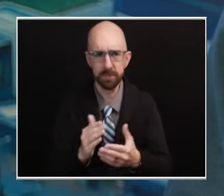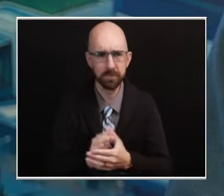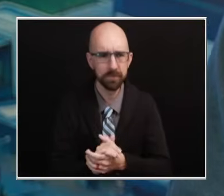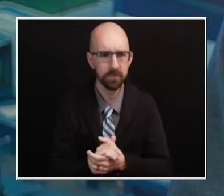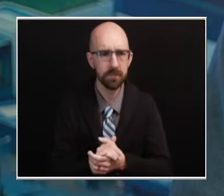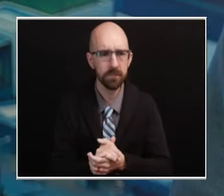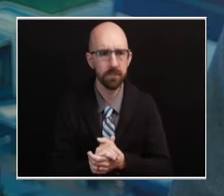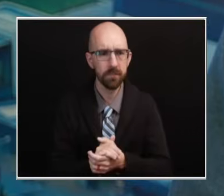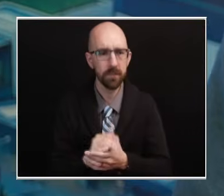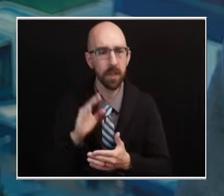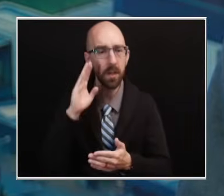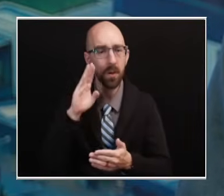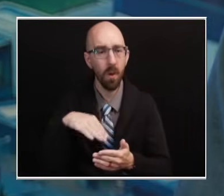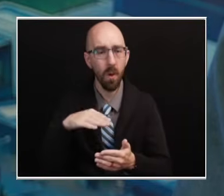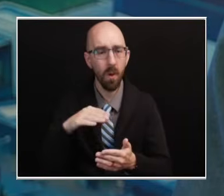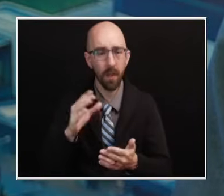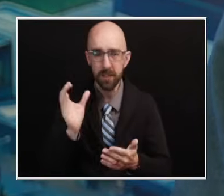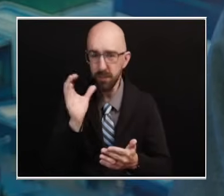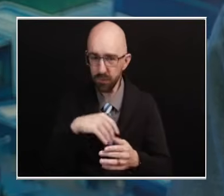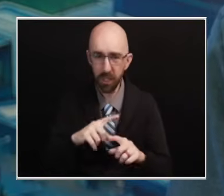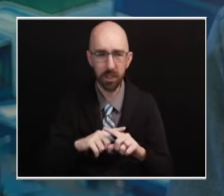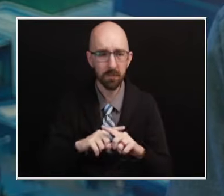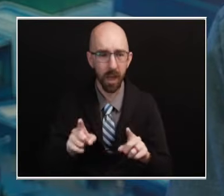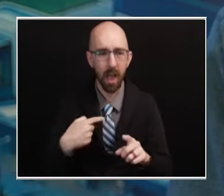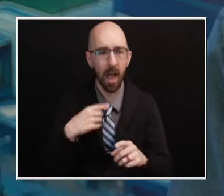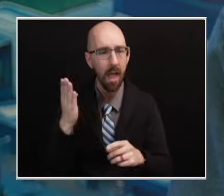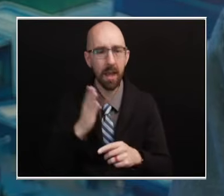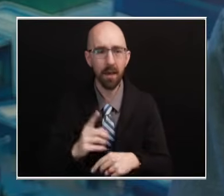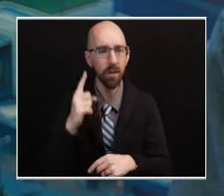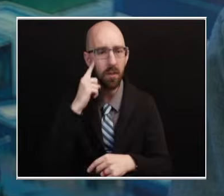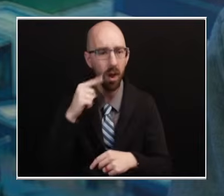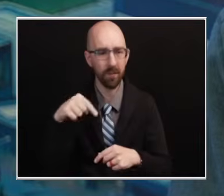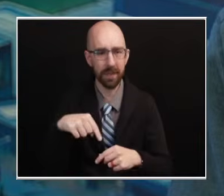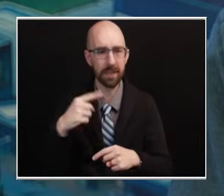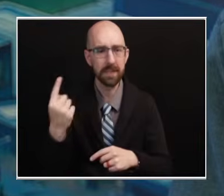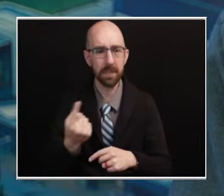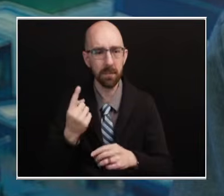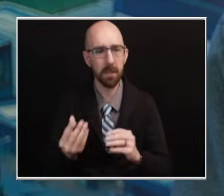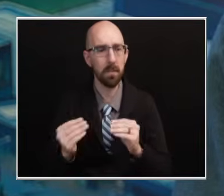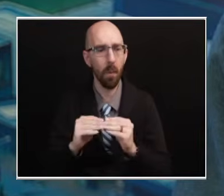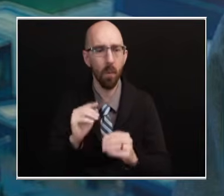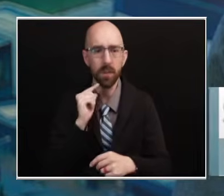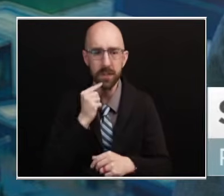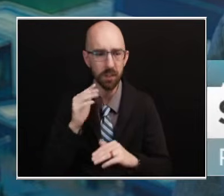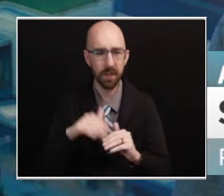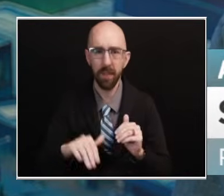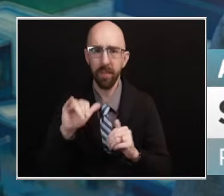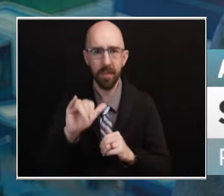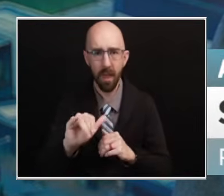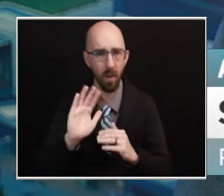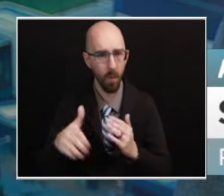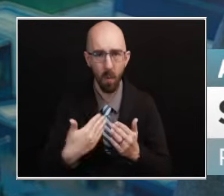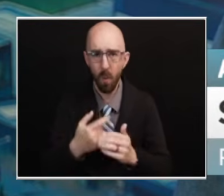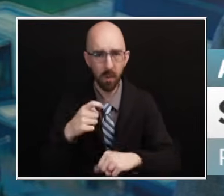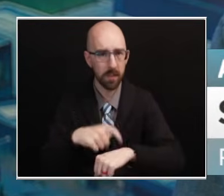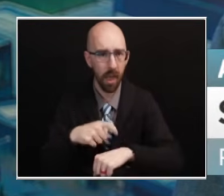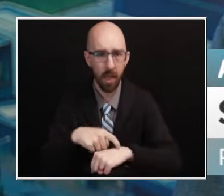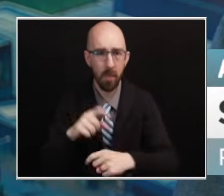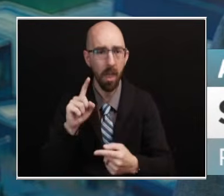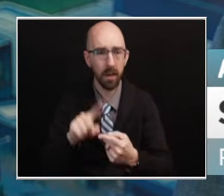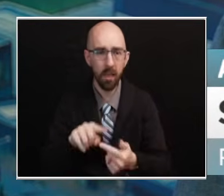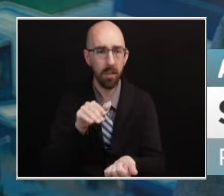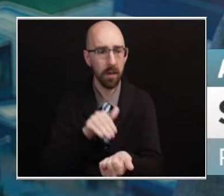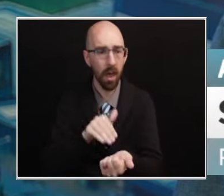You know, it sounds strange, but I never thought of this as something more serious than that. The whole time, until the doctors told